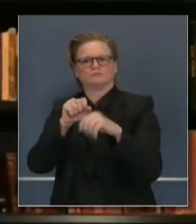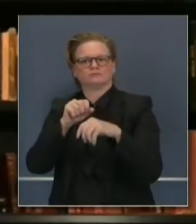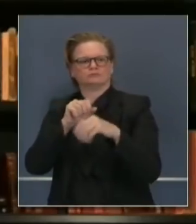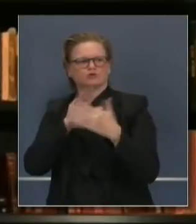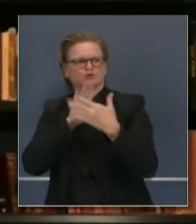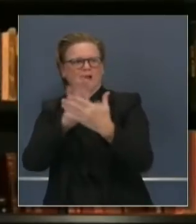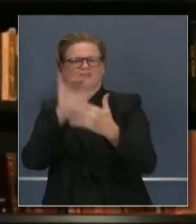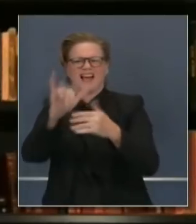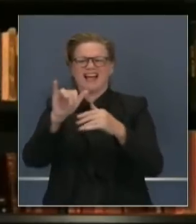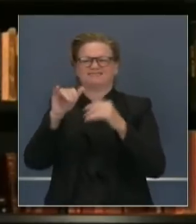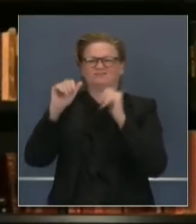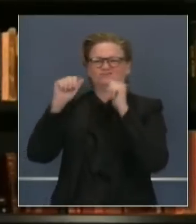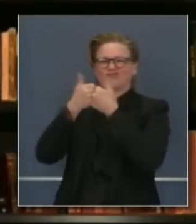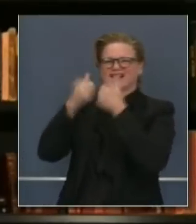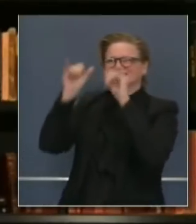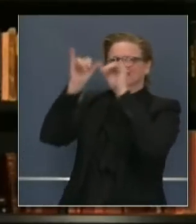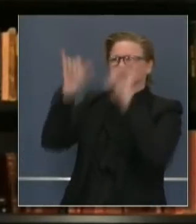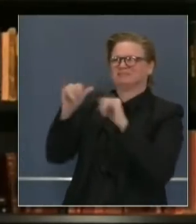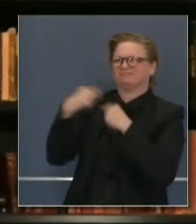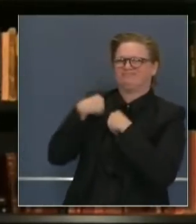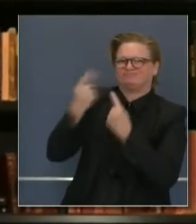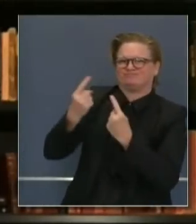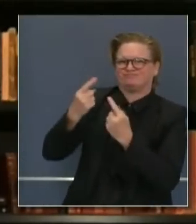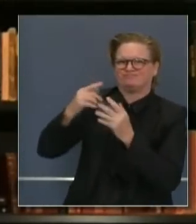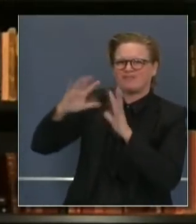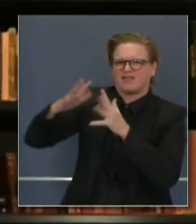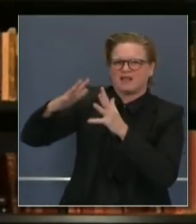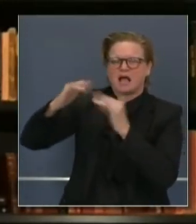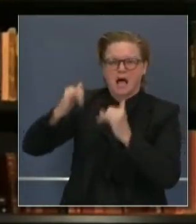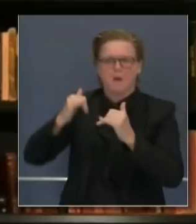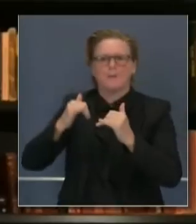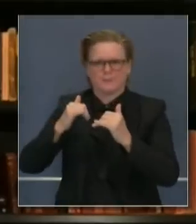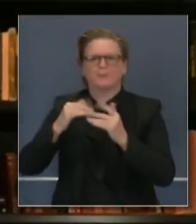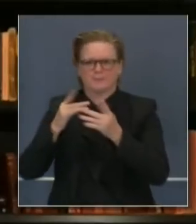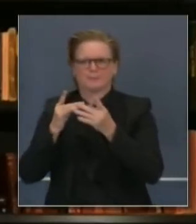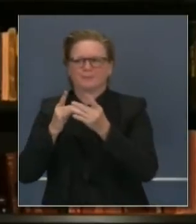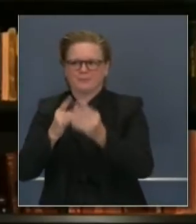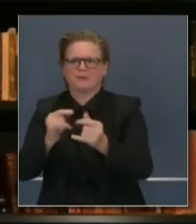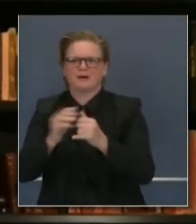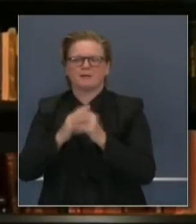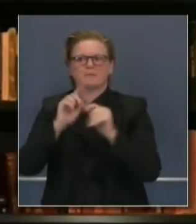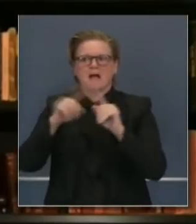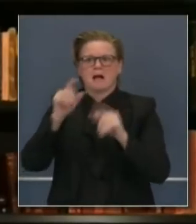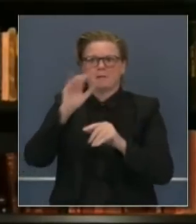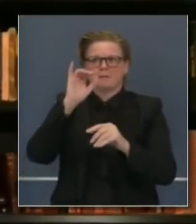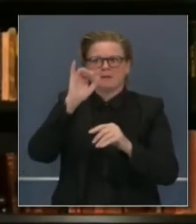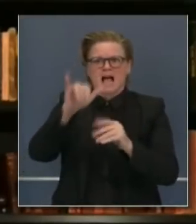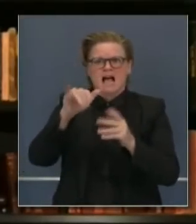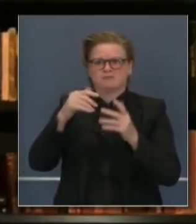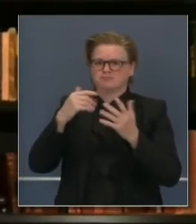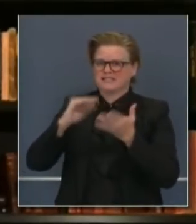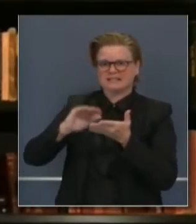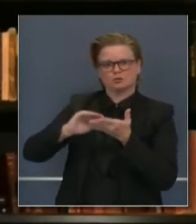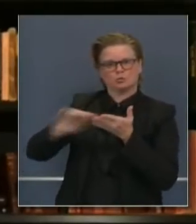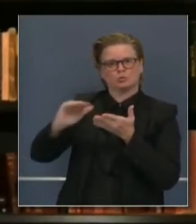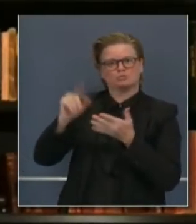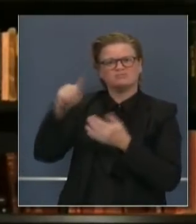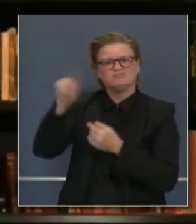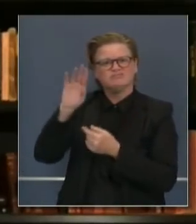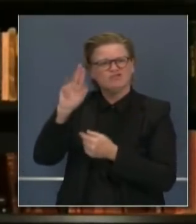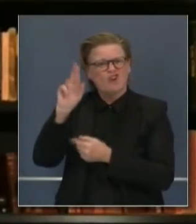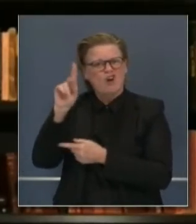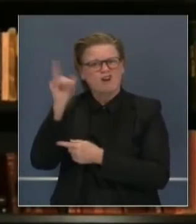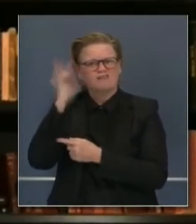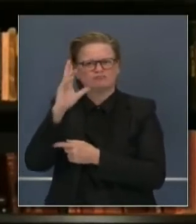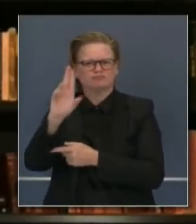system. And by the way, we are not unique. This is not an excuse. It's just a fact. and we're not unique in this country with these